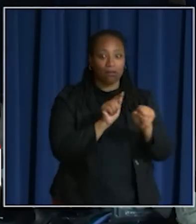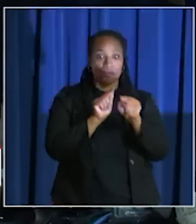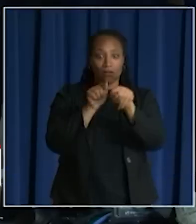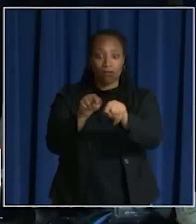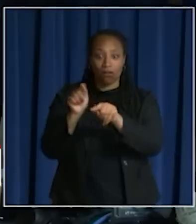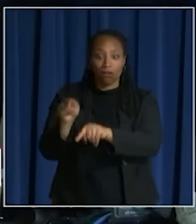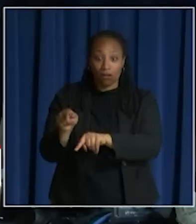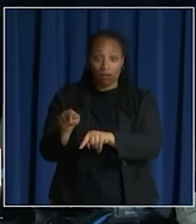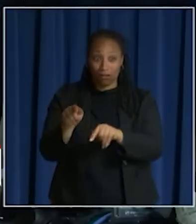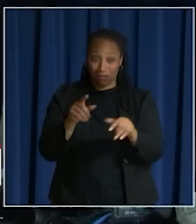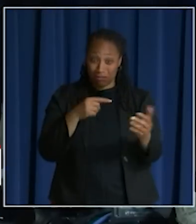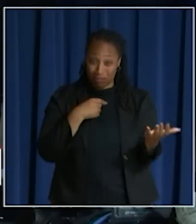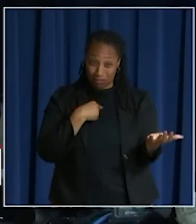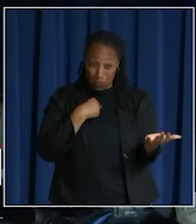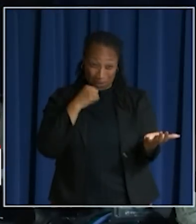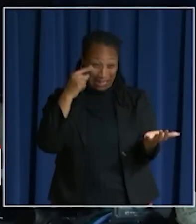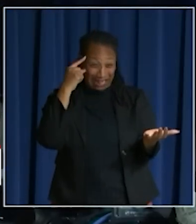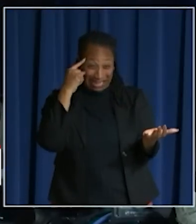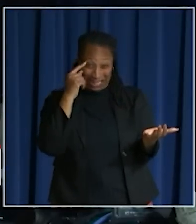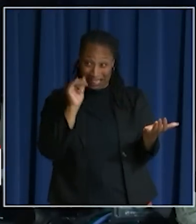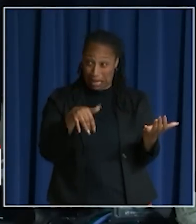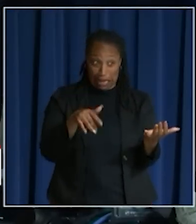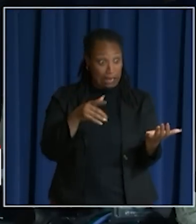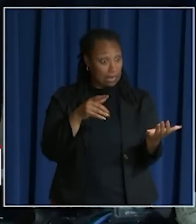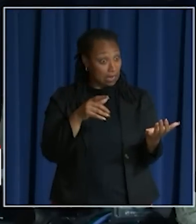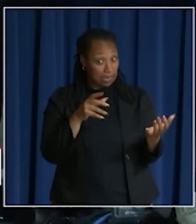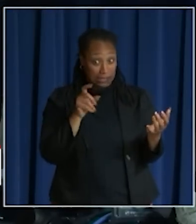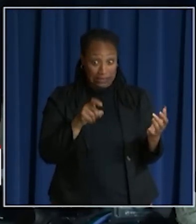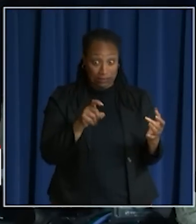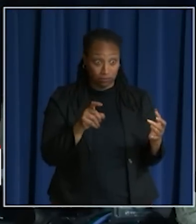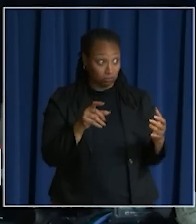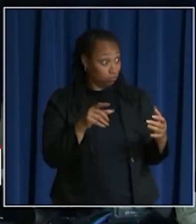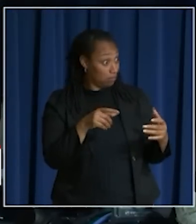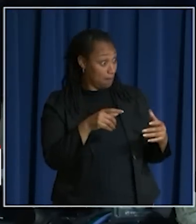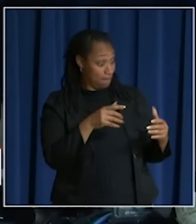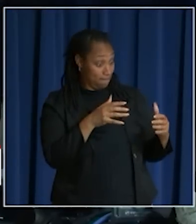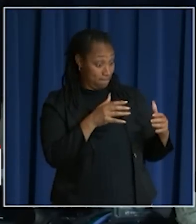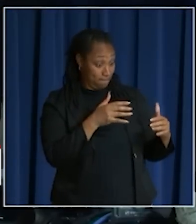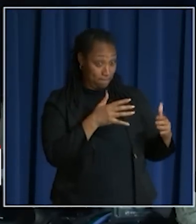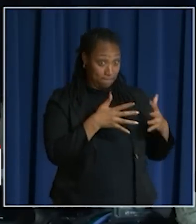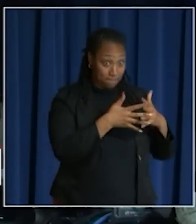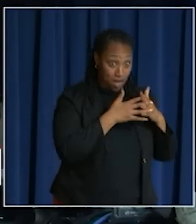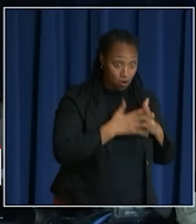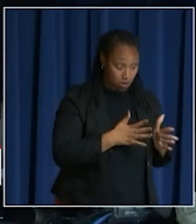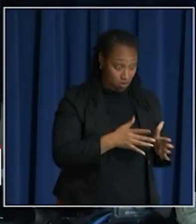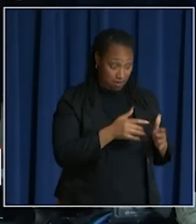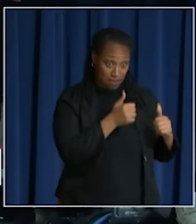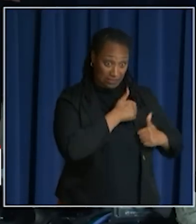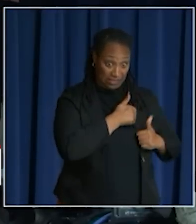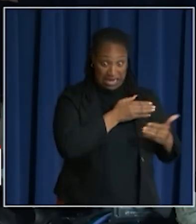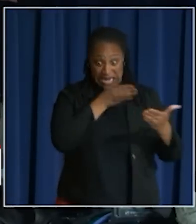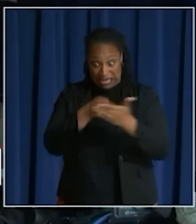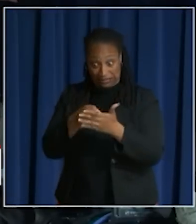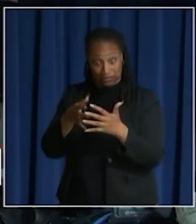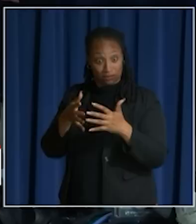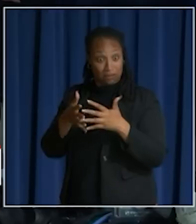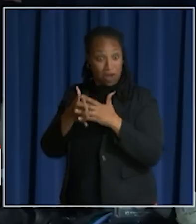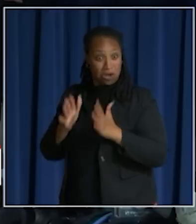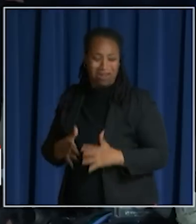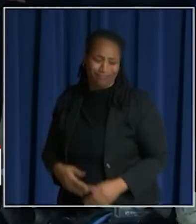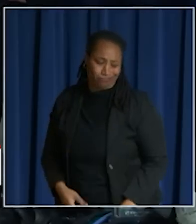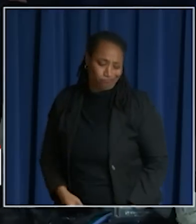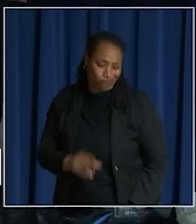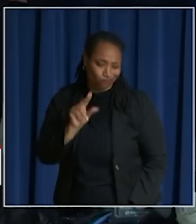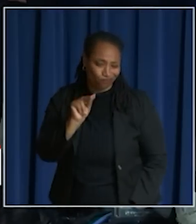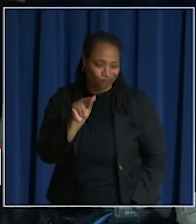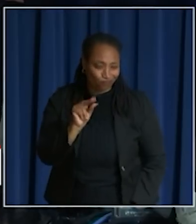Mayor Bowser, can you talk a little bit about the communication that you did receive before this morning? Did you know what this announcement